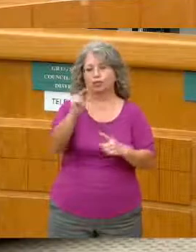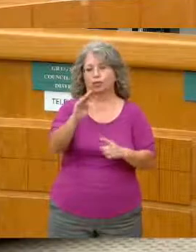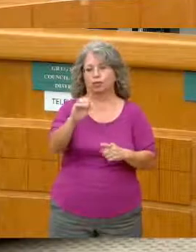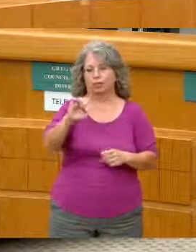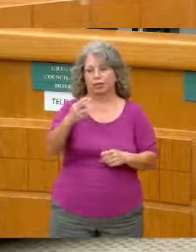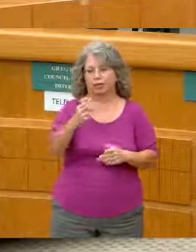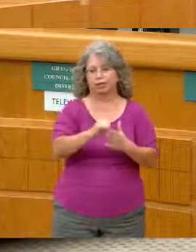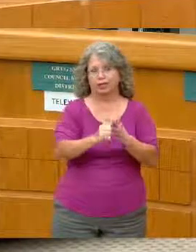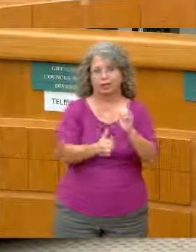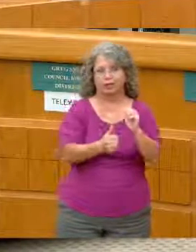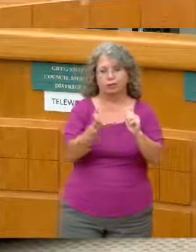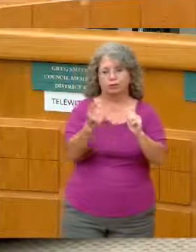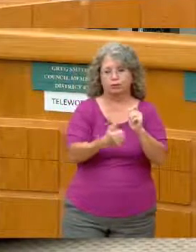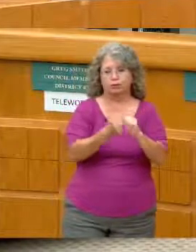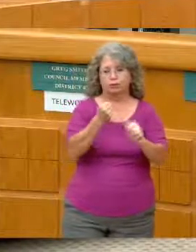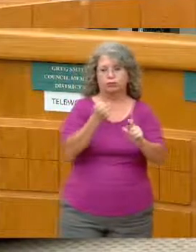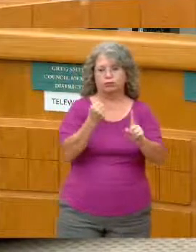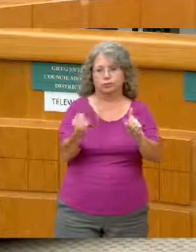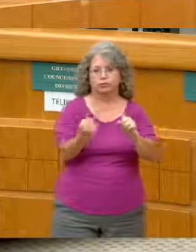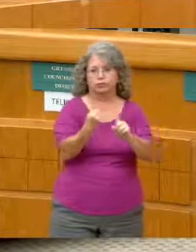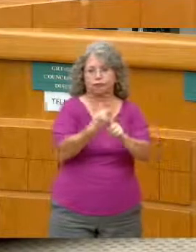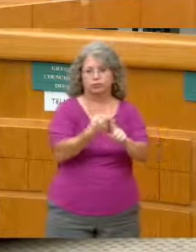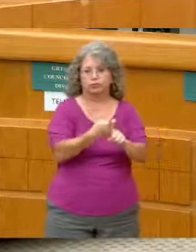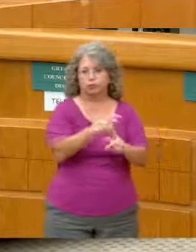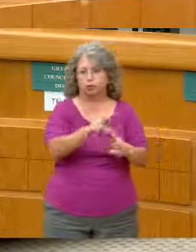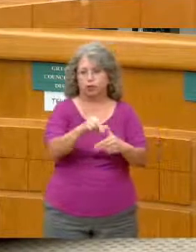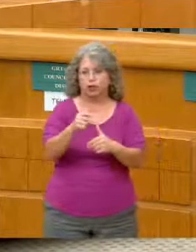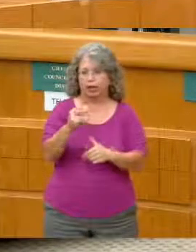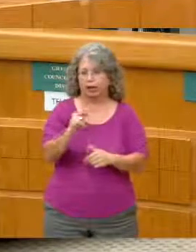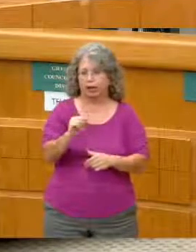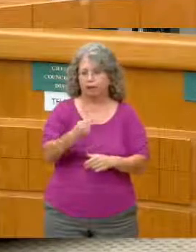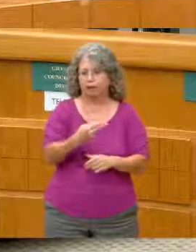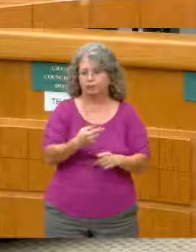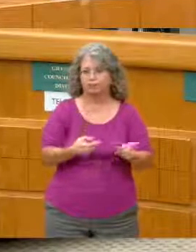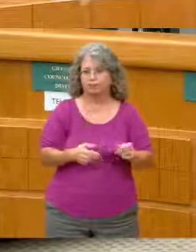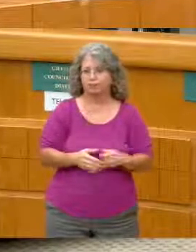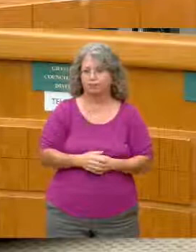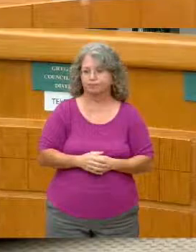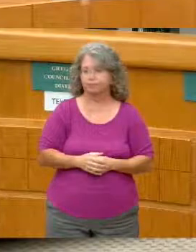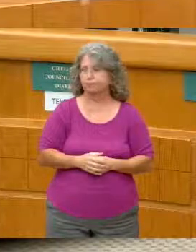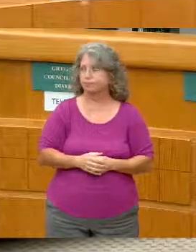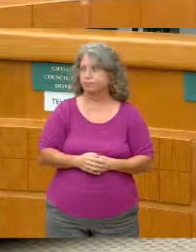especially North Beach. Was the most impacted by Hurricane Hannah.